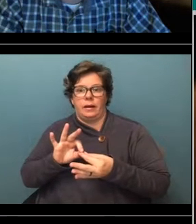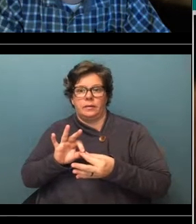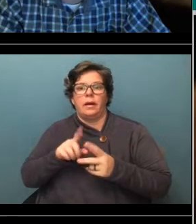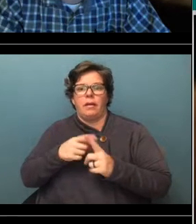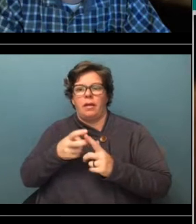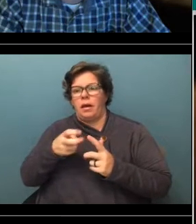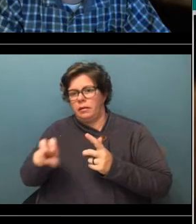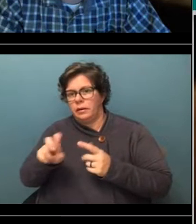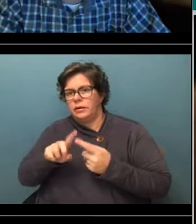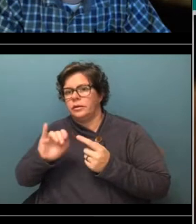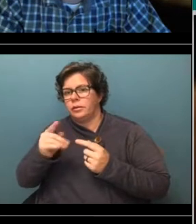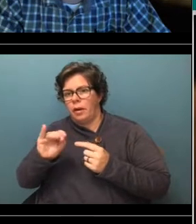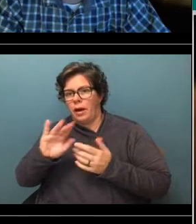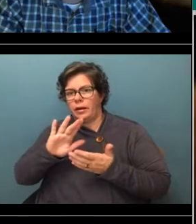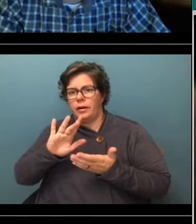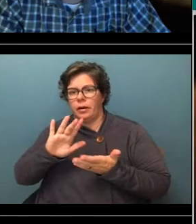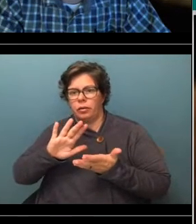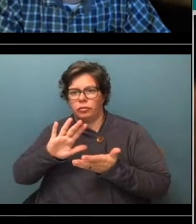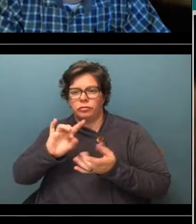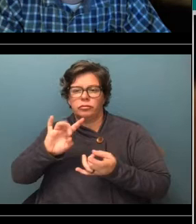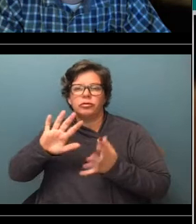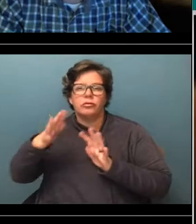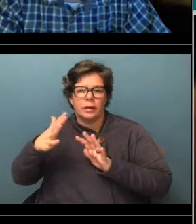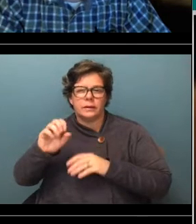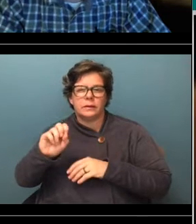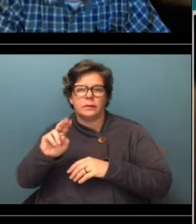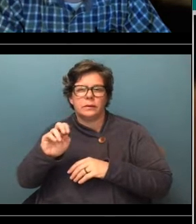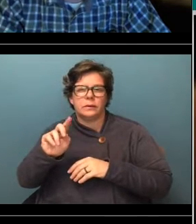routed to Idaho Crisis and Suicide Hotline.